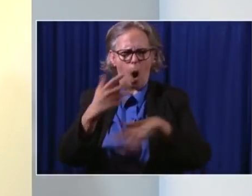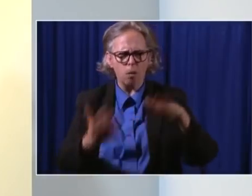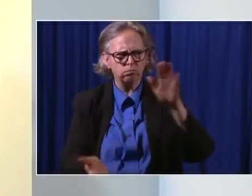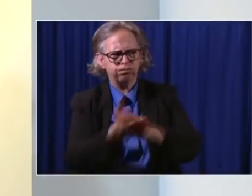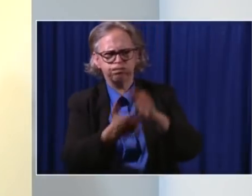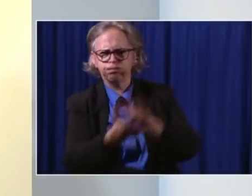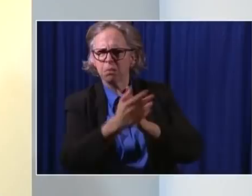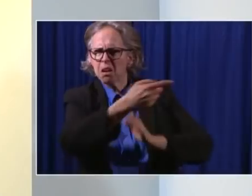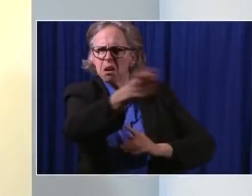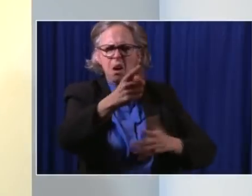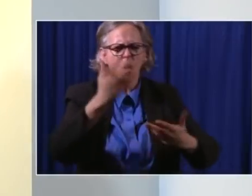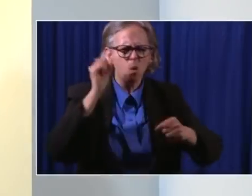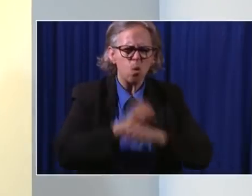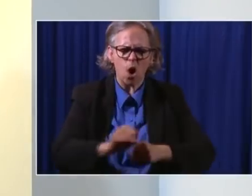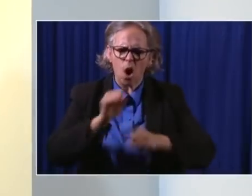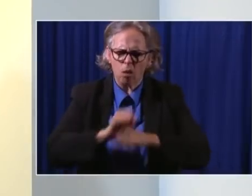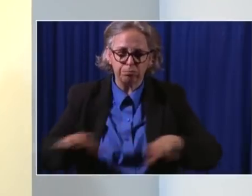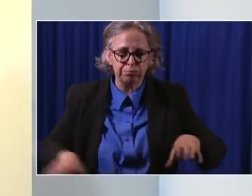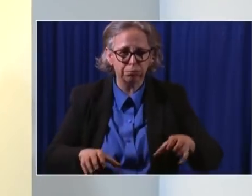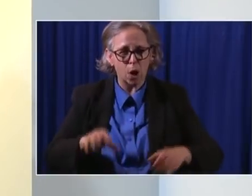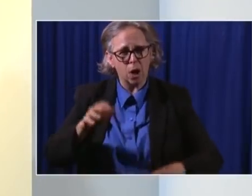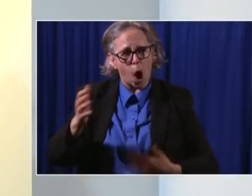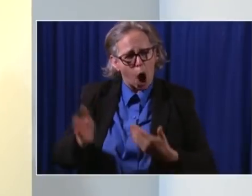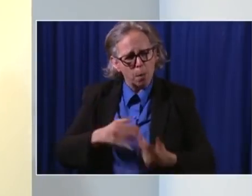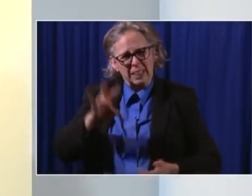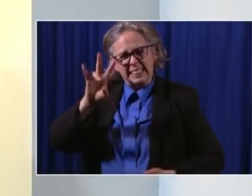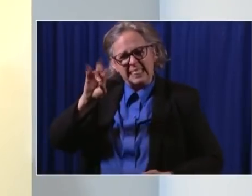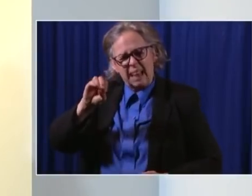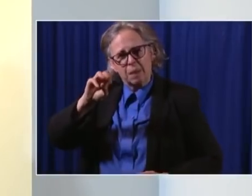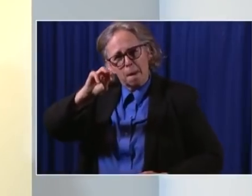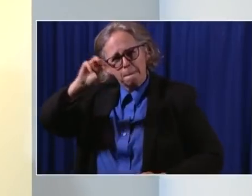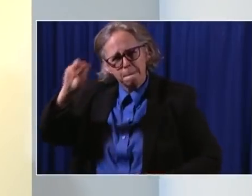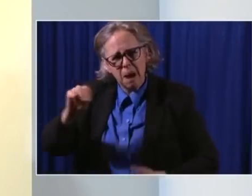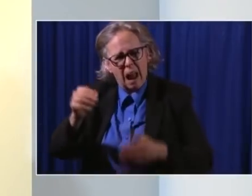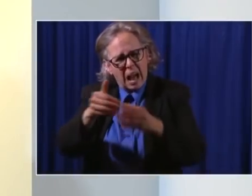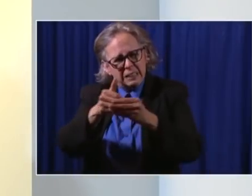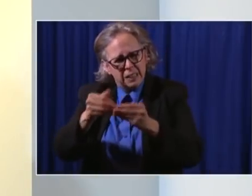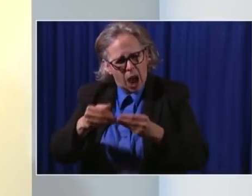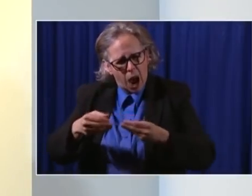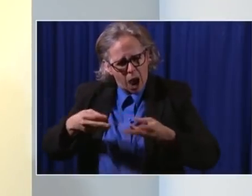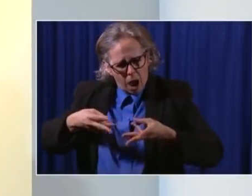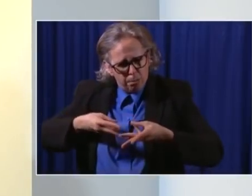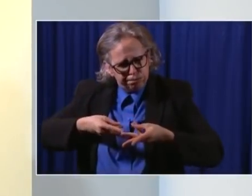allocated nearly $70 million for more than 40 million units of life-saving